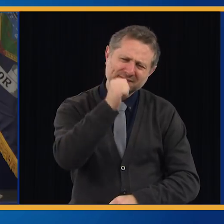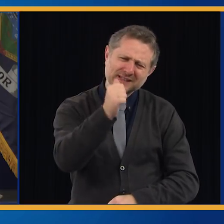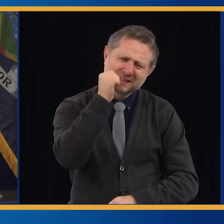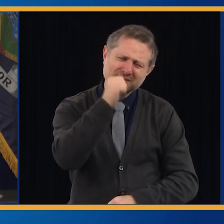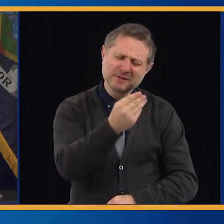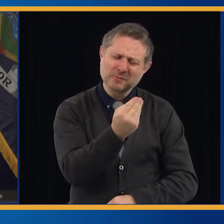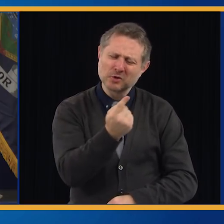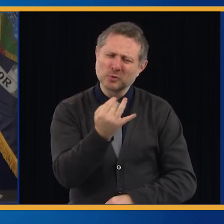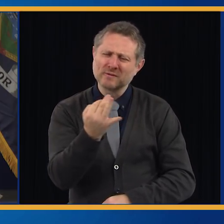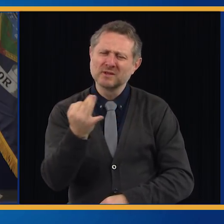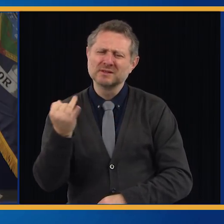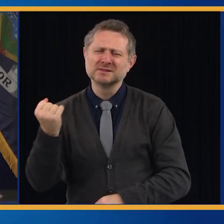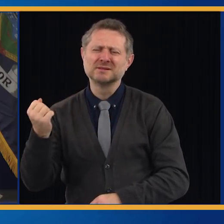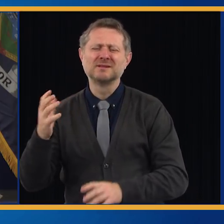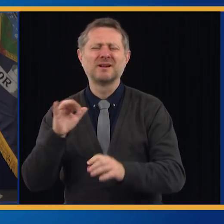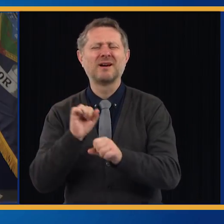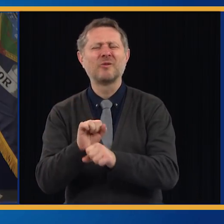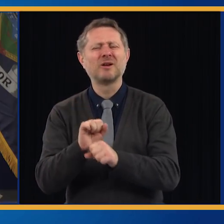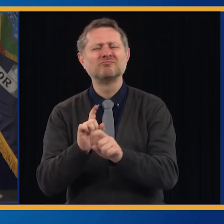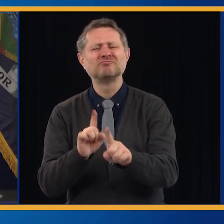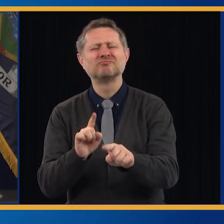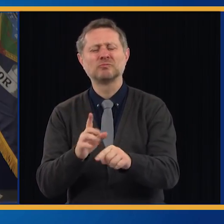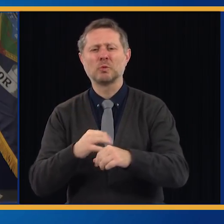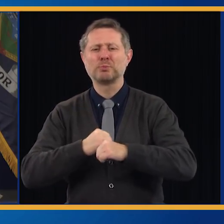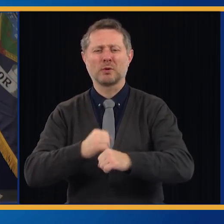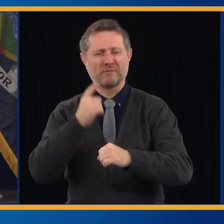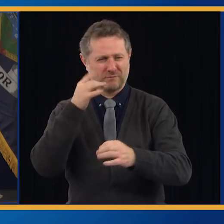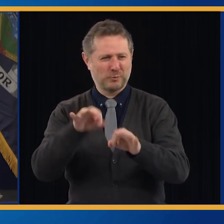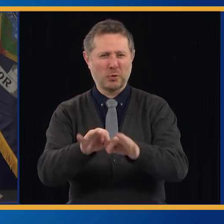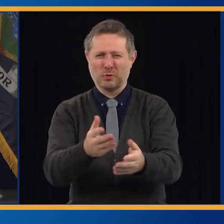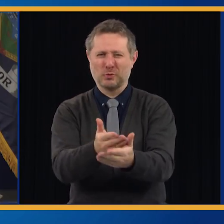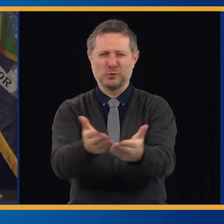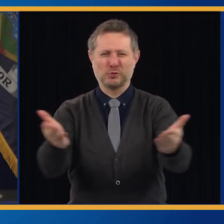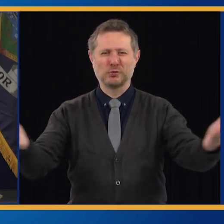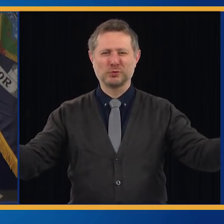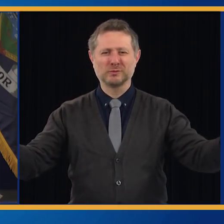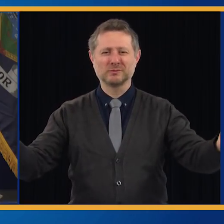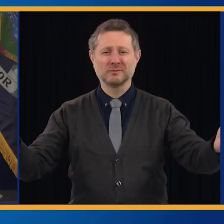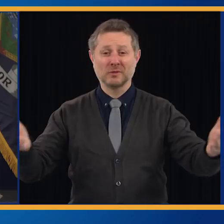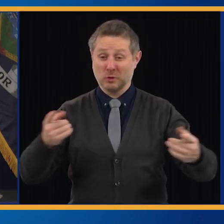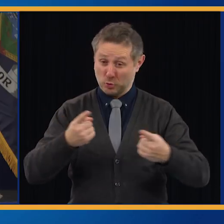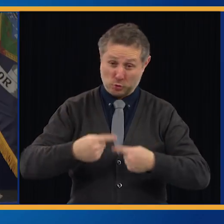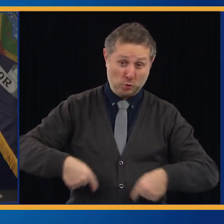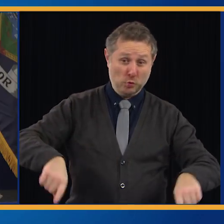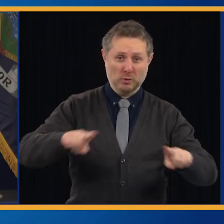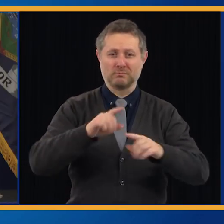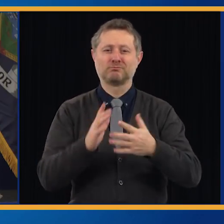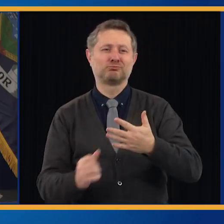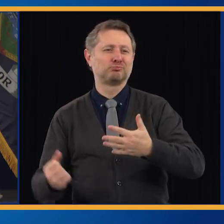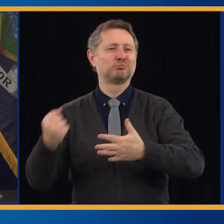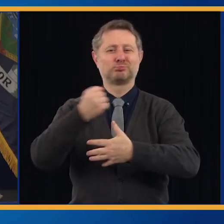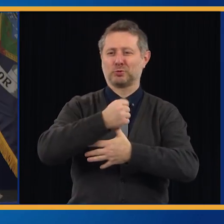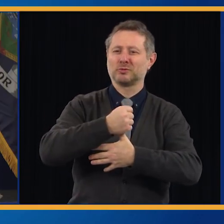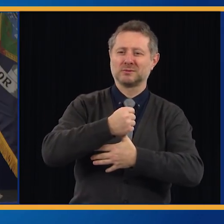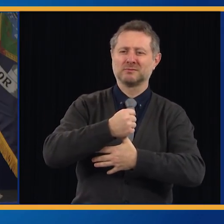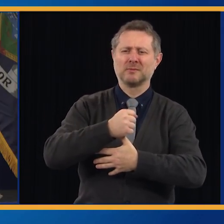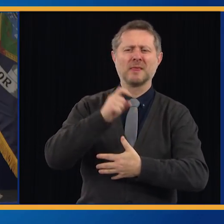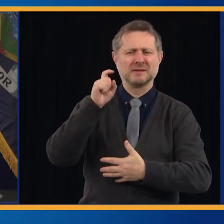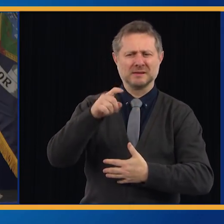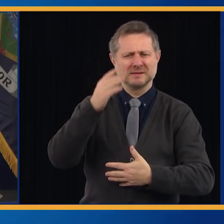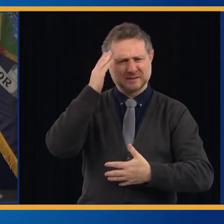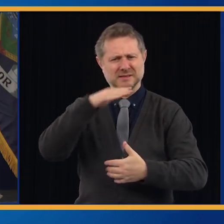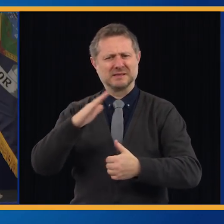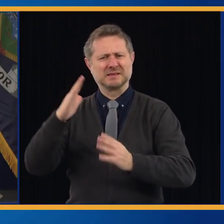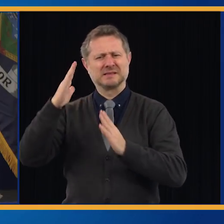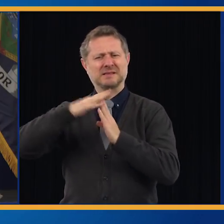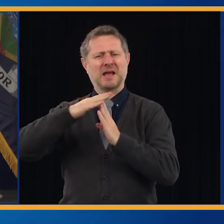to make sure everyone is protected. And they have to be at the top of the list. They're going to be at the top of the list